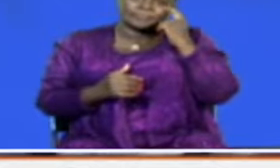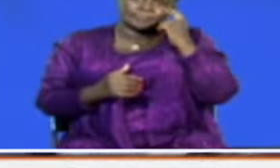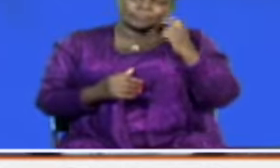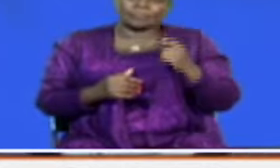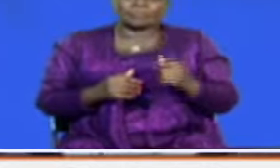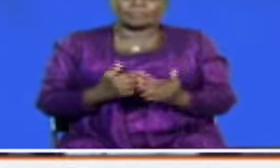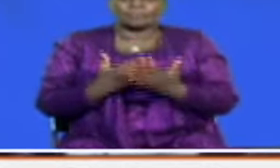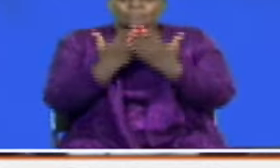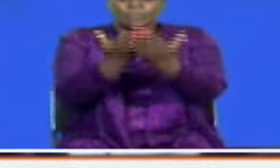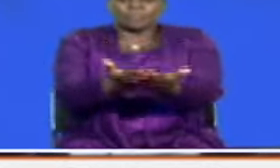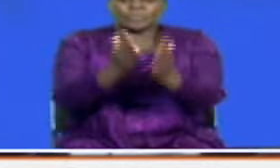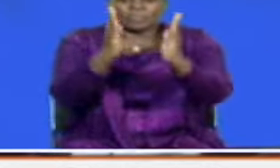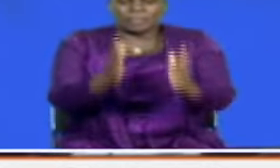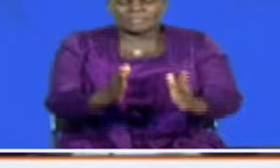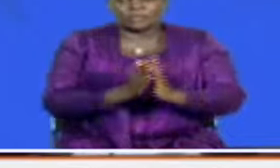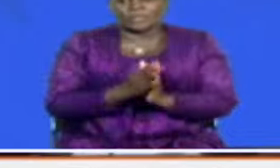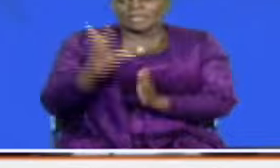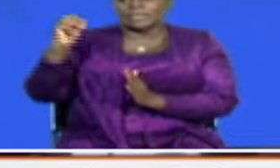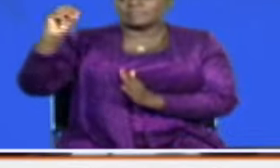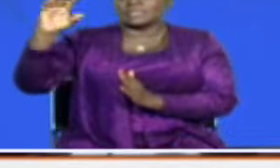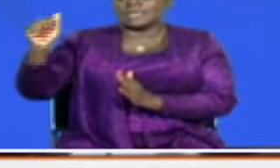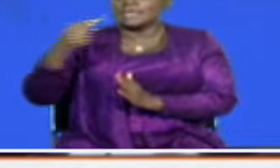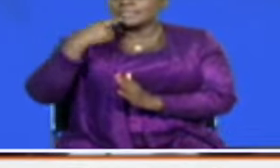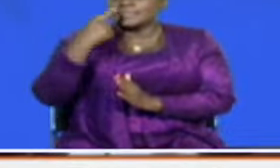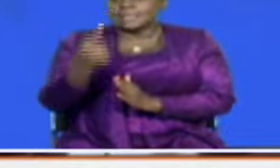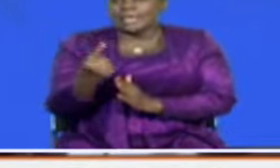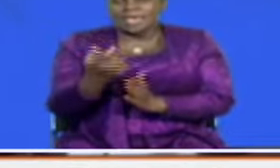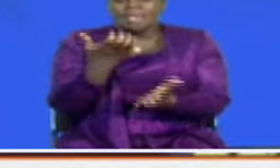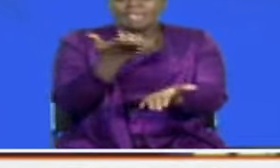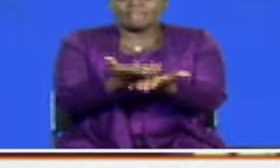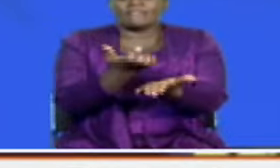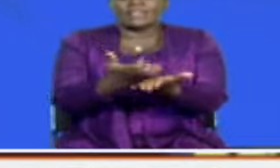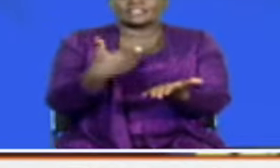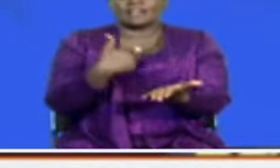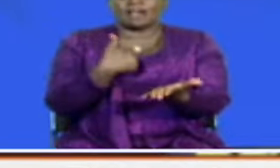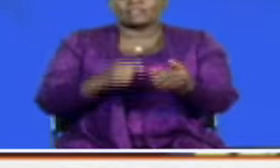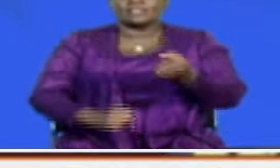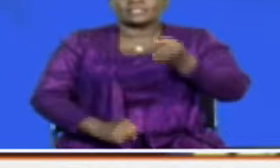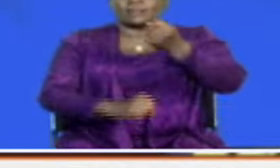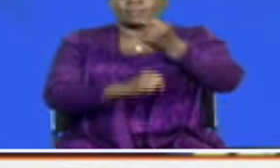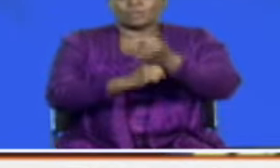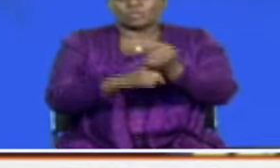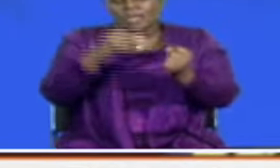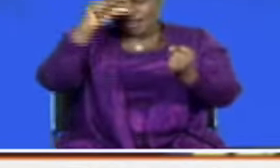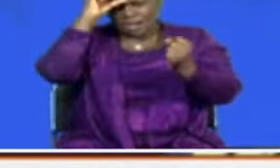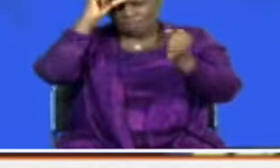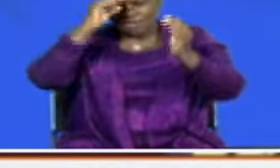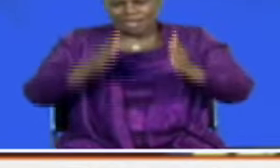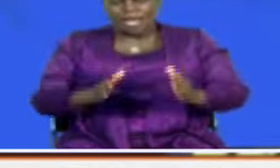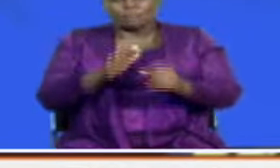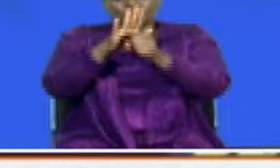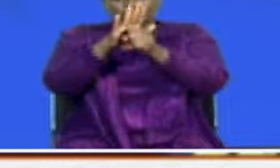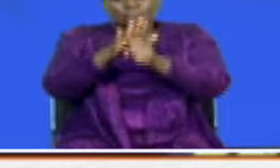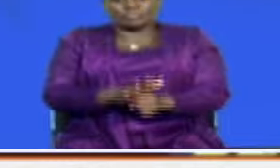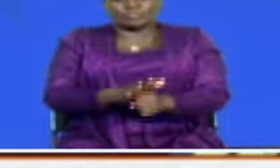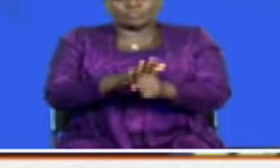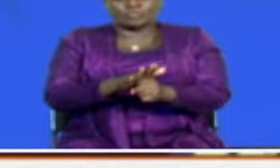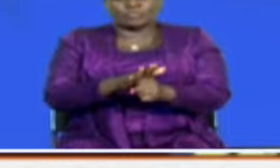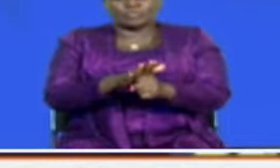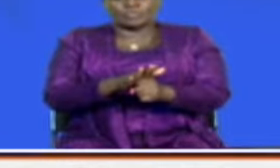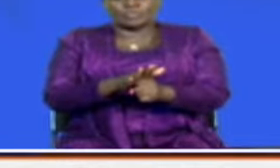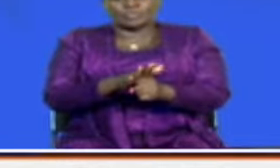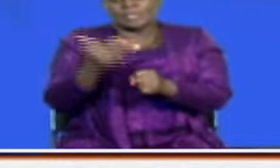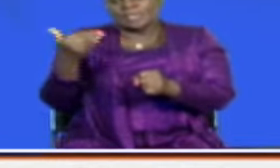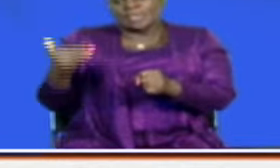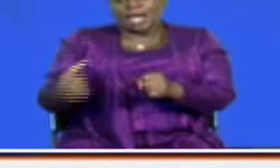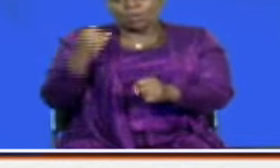The mover of the motion, Kiprotich Rogony, claims to have evidence supporting allegations that Governor Mutai intimidates and harasses